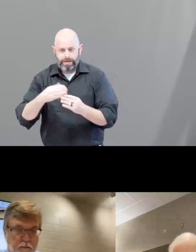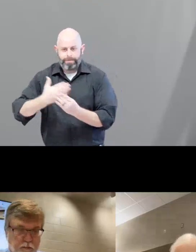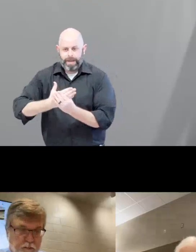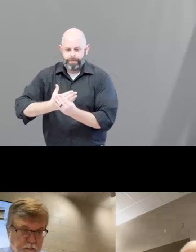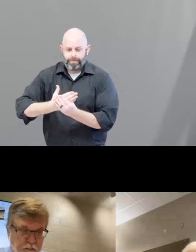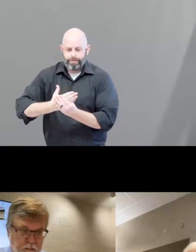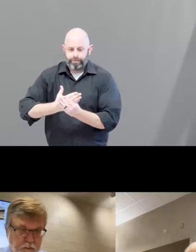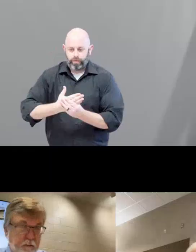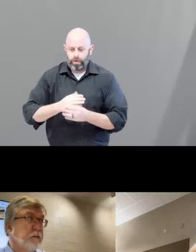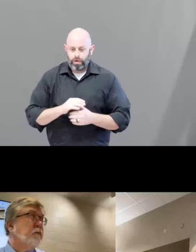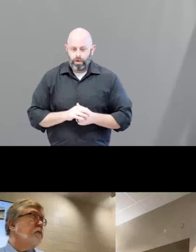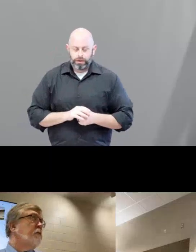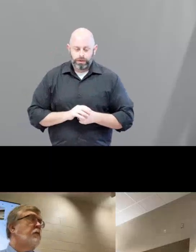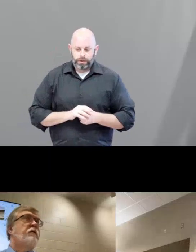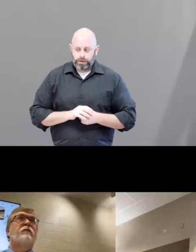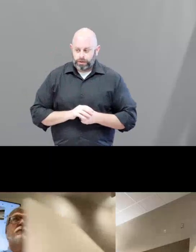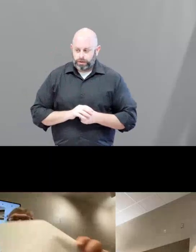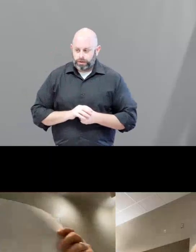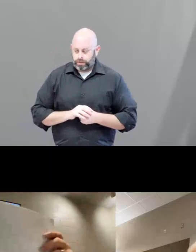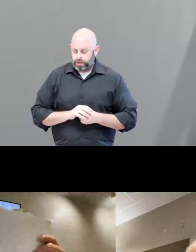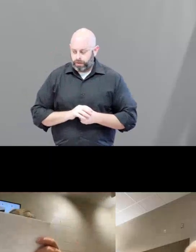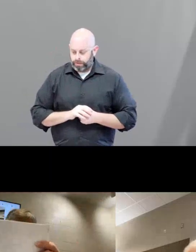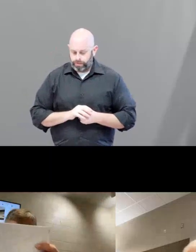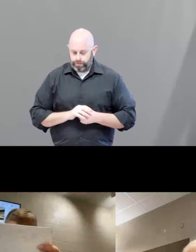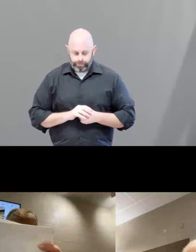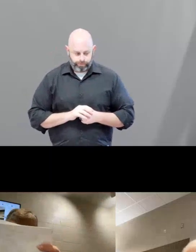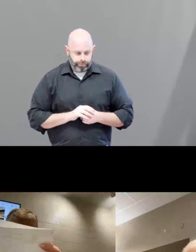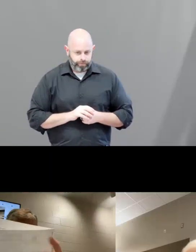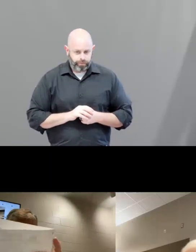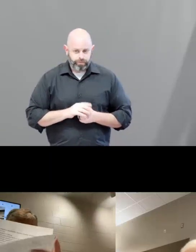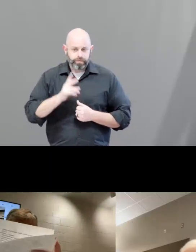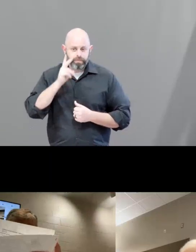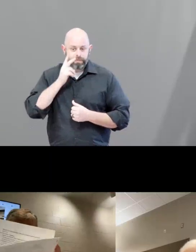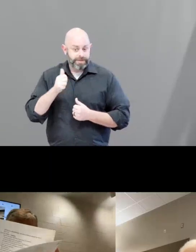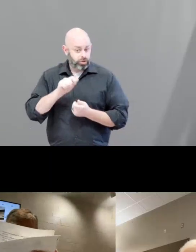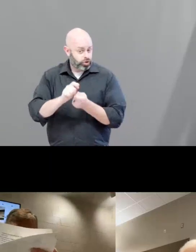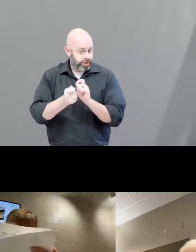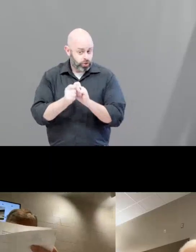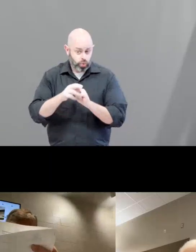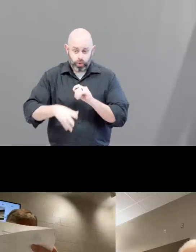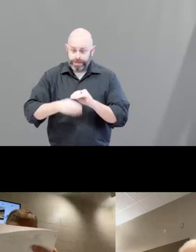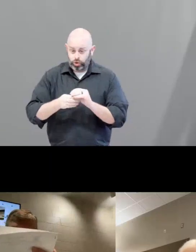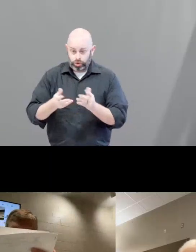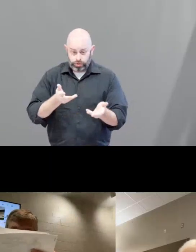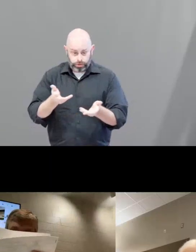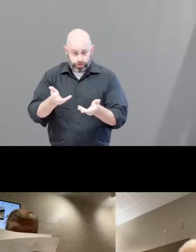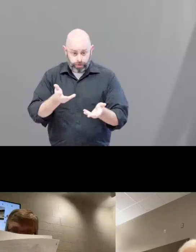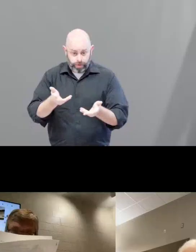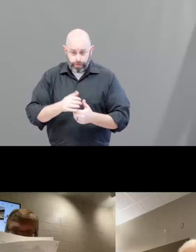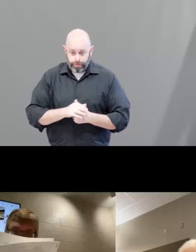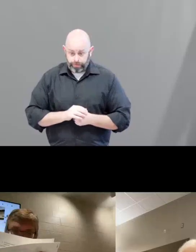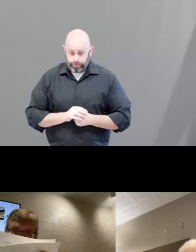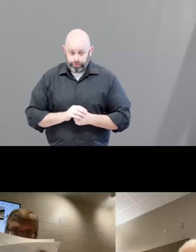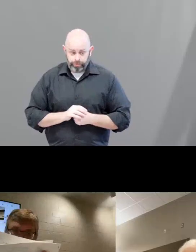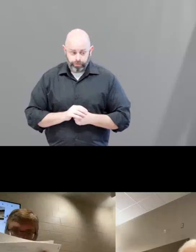packet. Take a quick look and see if there are any changes or additions you consider.